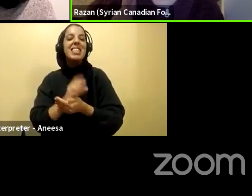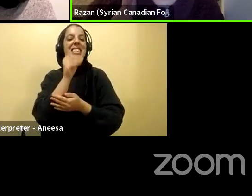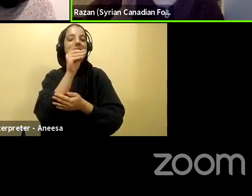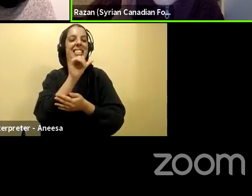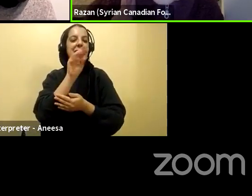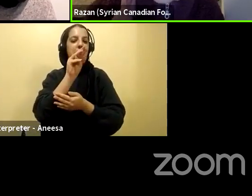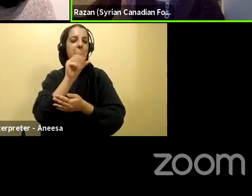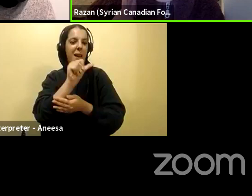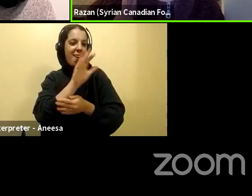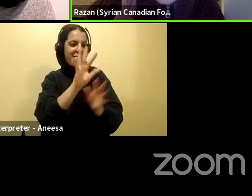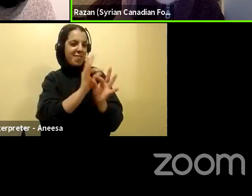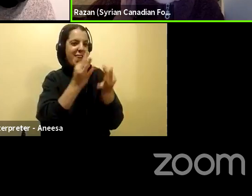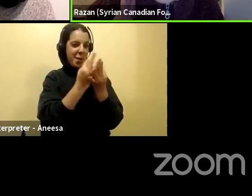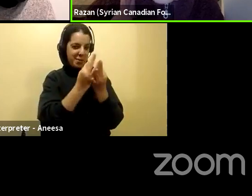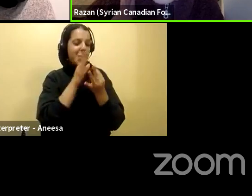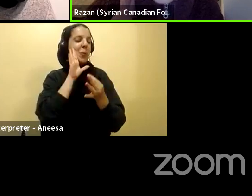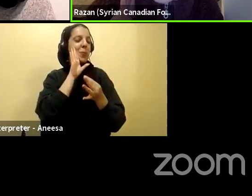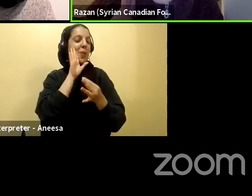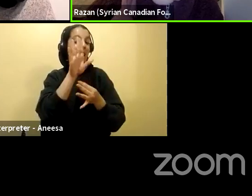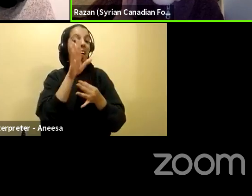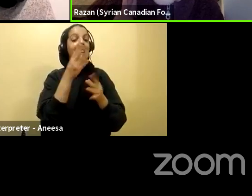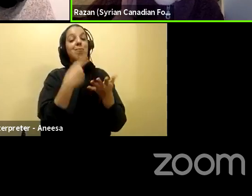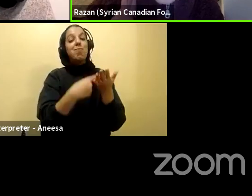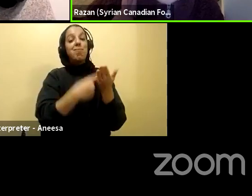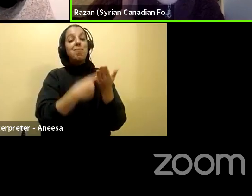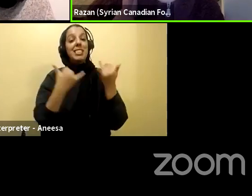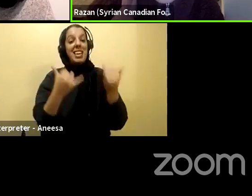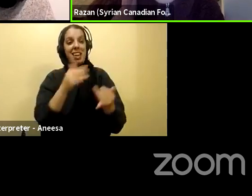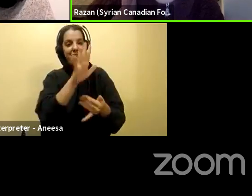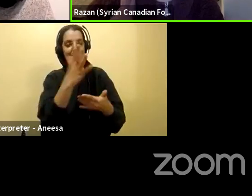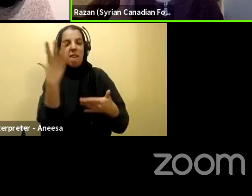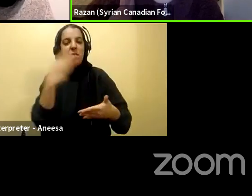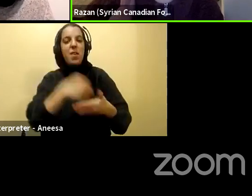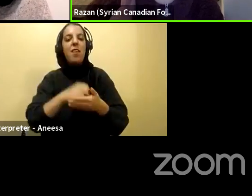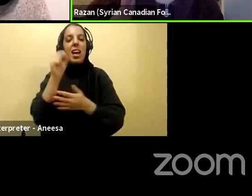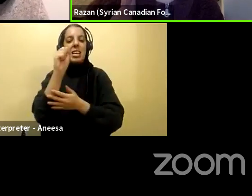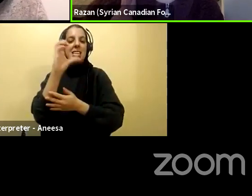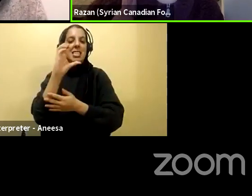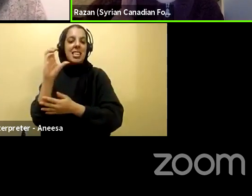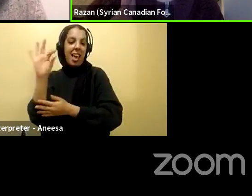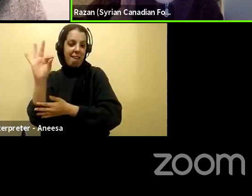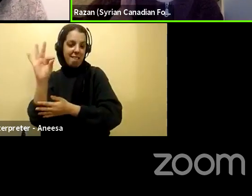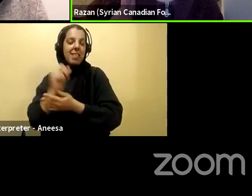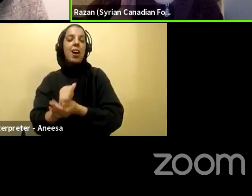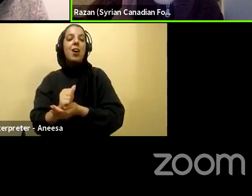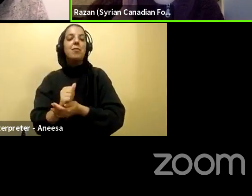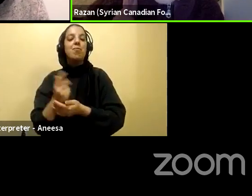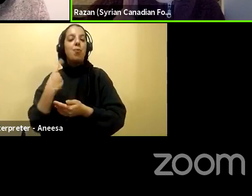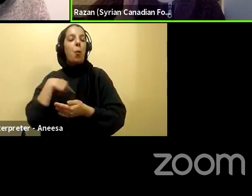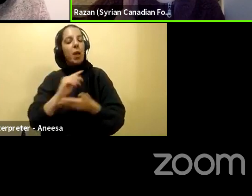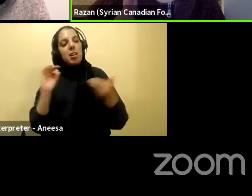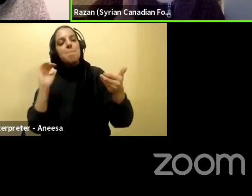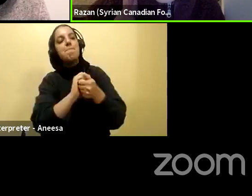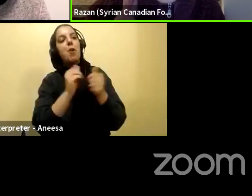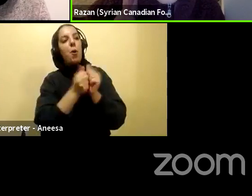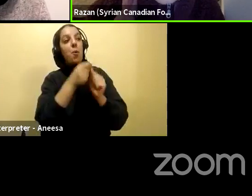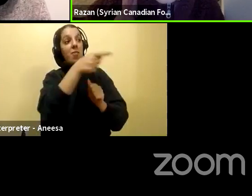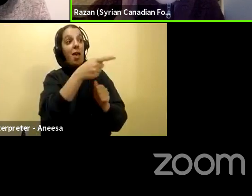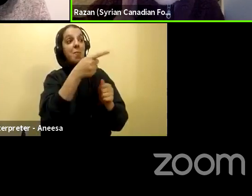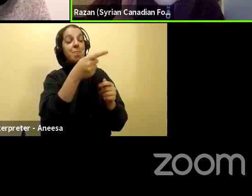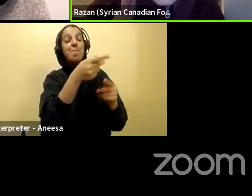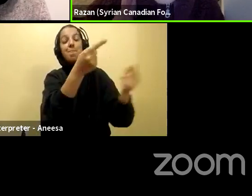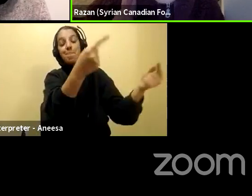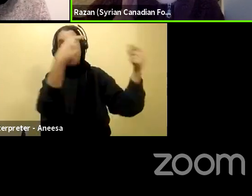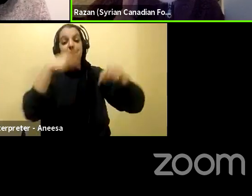be speaking today, are a big part of the SCF story. We've had the pleasure of working with them since their arrival to Canada in